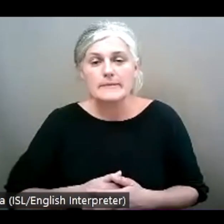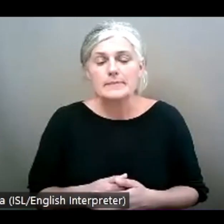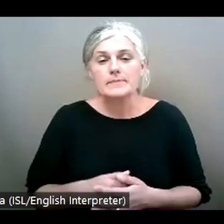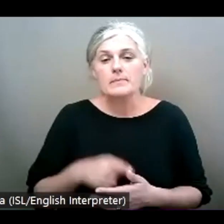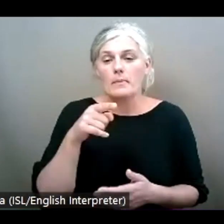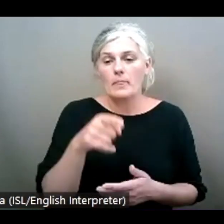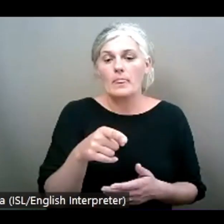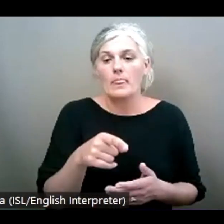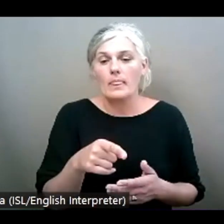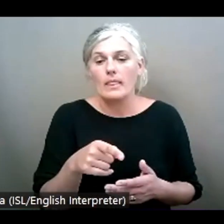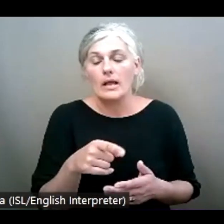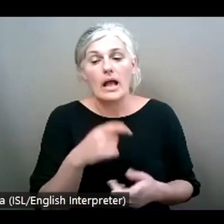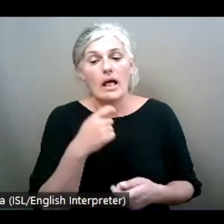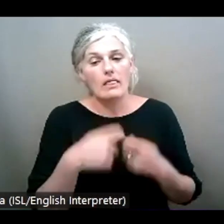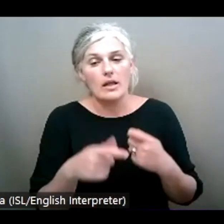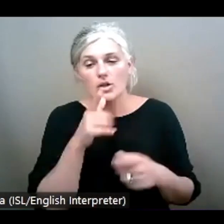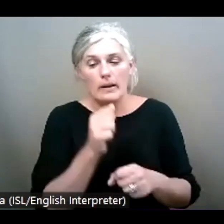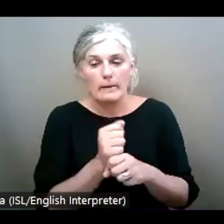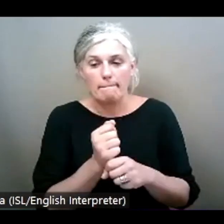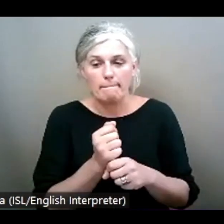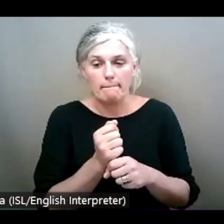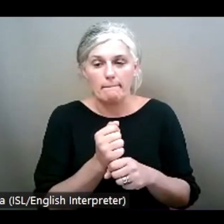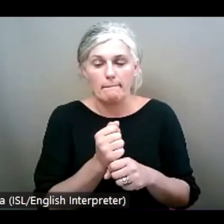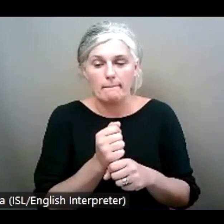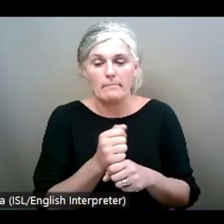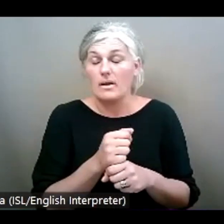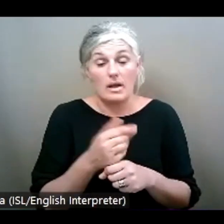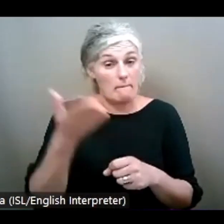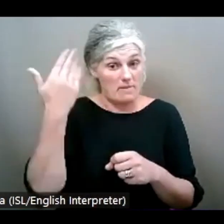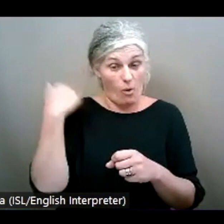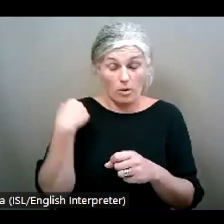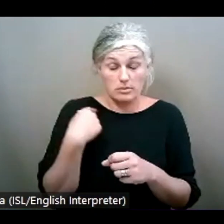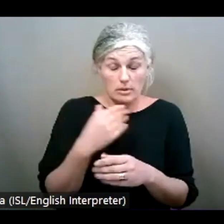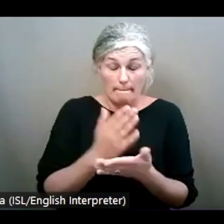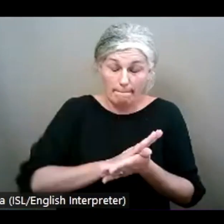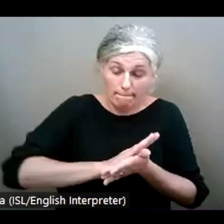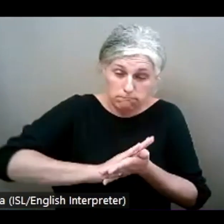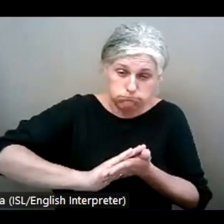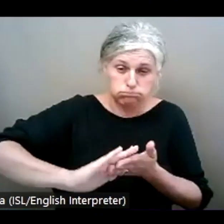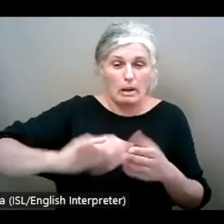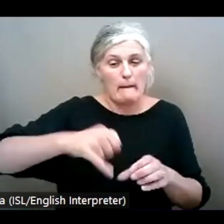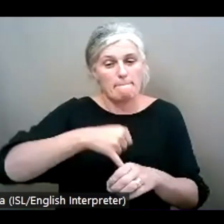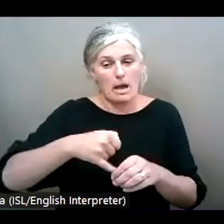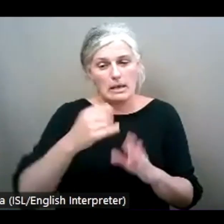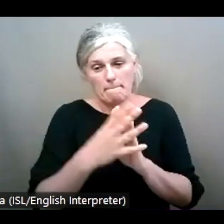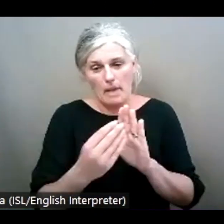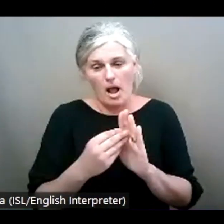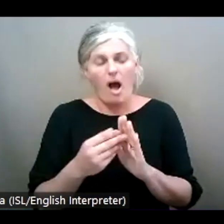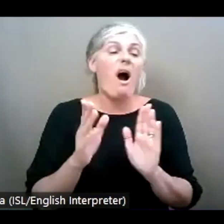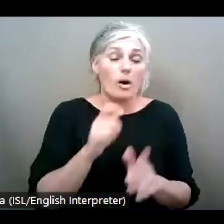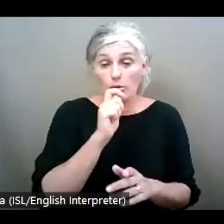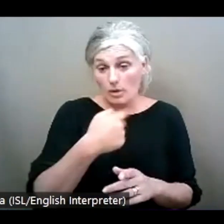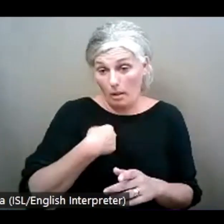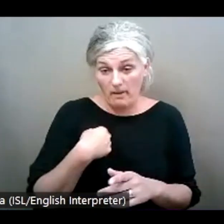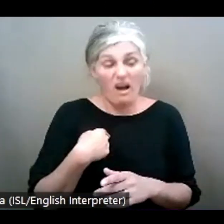Oh, it was purely medical model. It was like, Fiona, you don't know nothing,